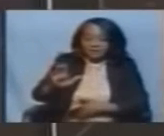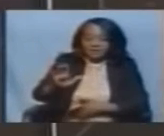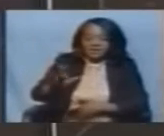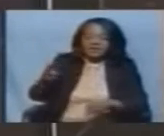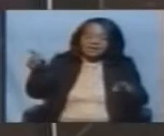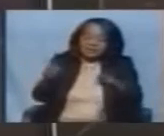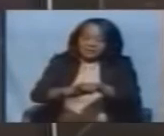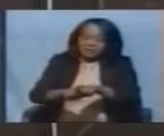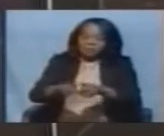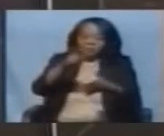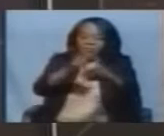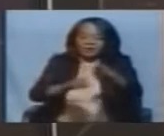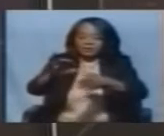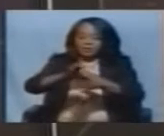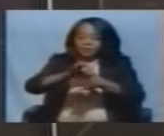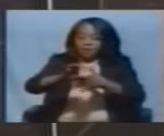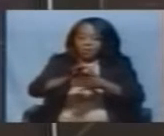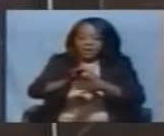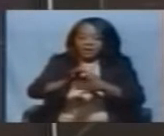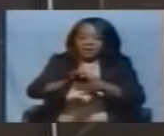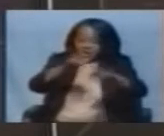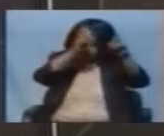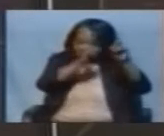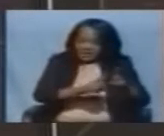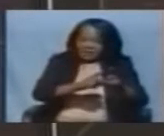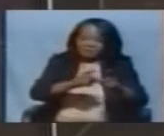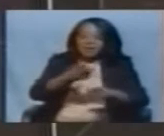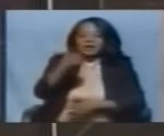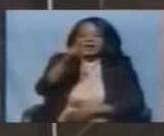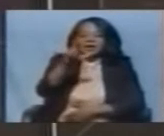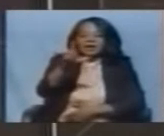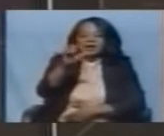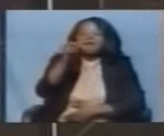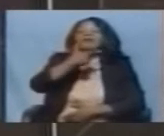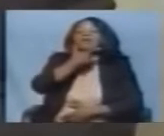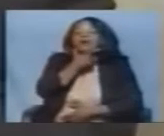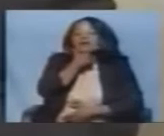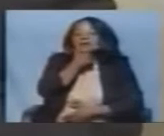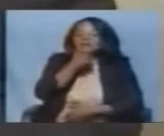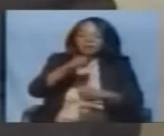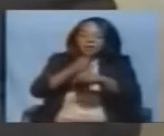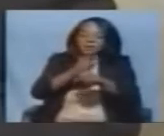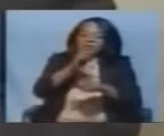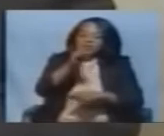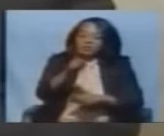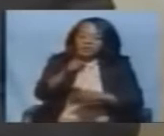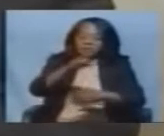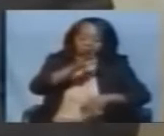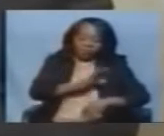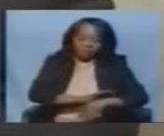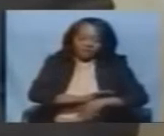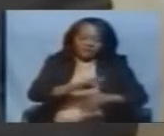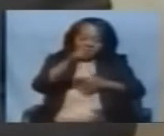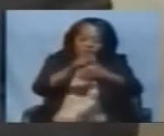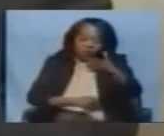copper is determined by some people in London, the London Metal Exchange, and you have to make sure to make a profit from the cost of